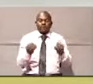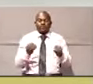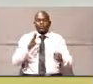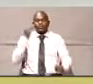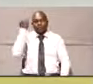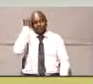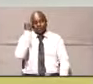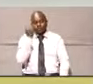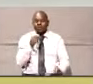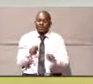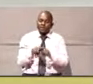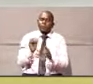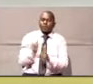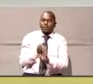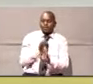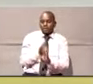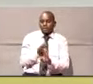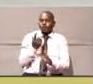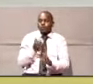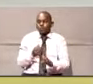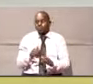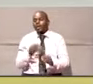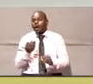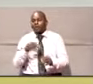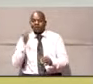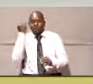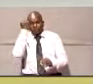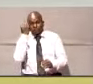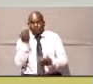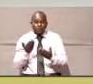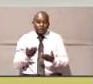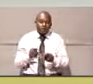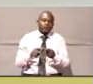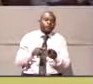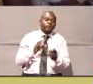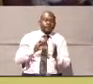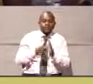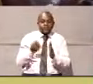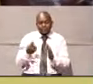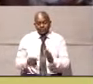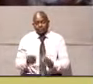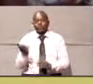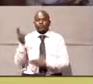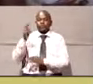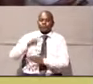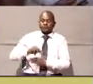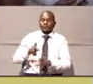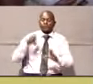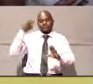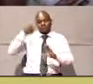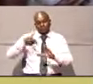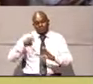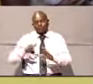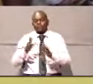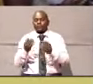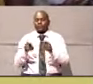communication office and guidance, which court is sitting, what case is being heard, and so on. The two-day training for journalists,